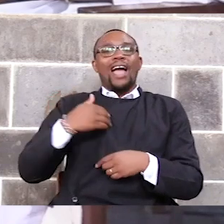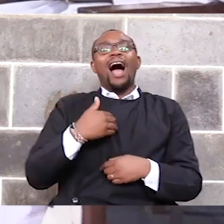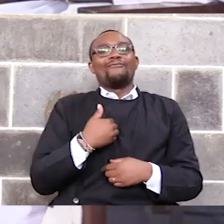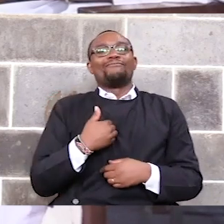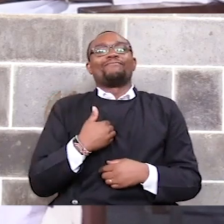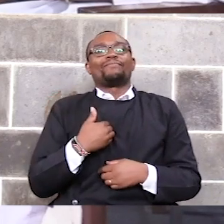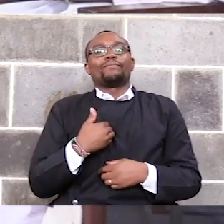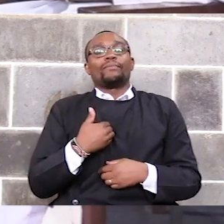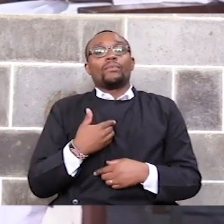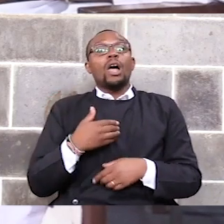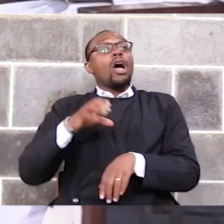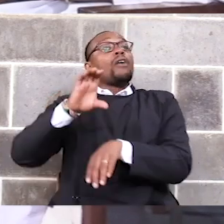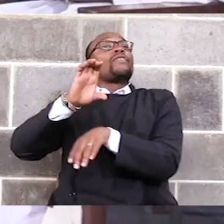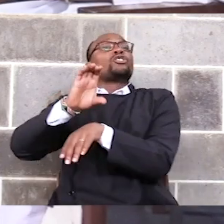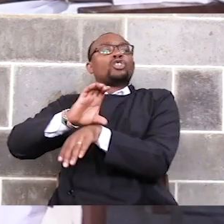The church